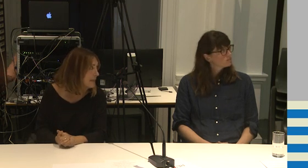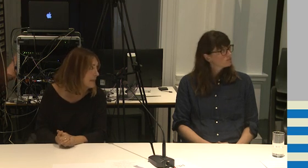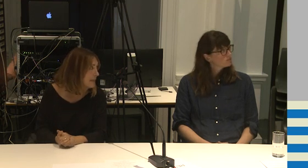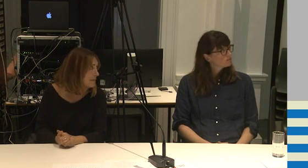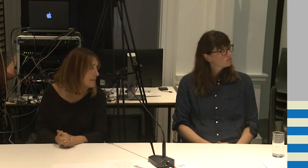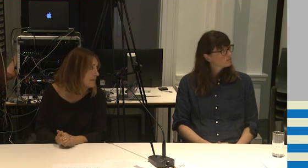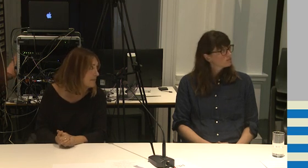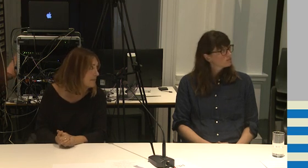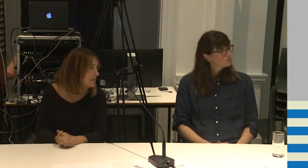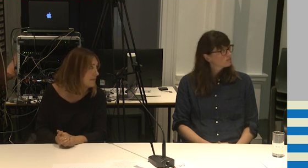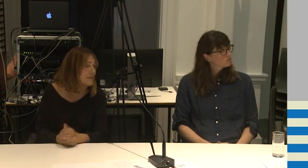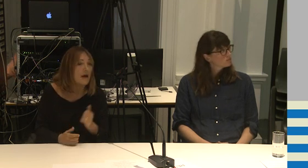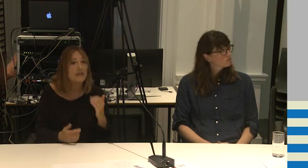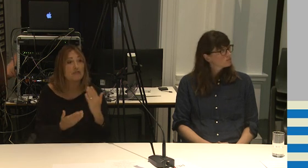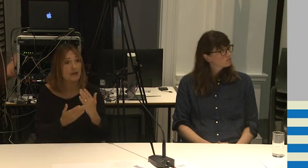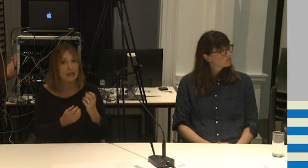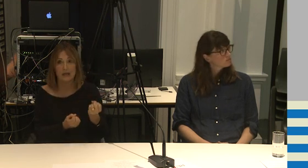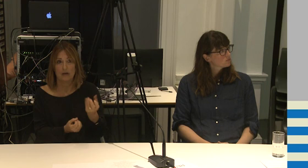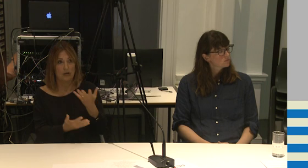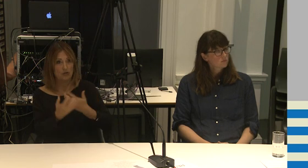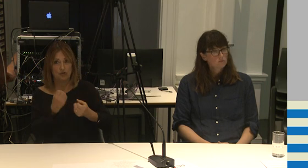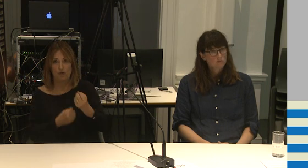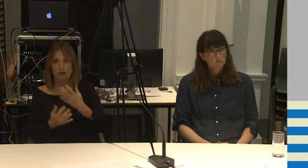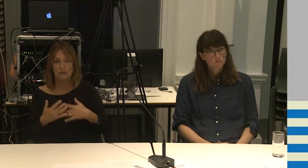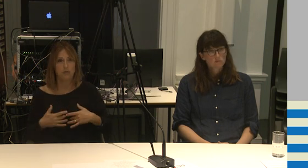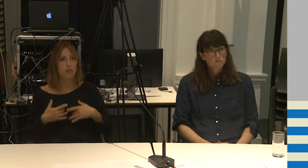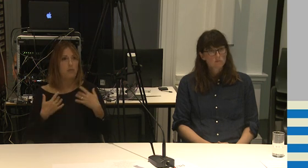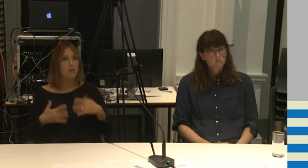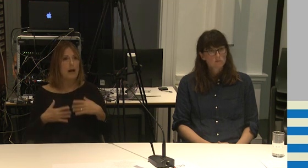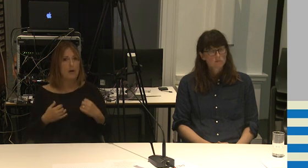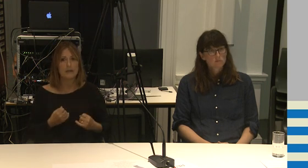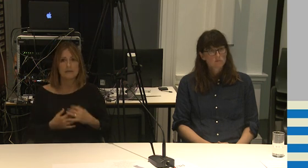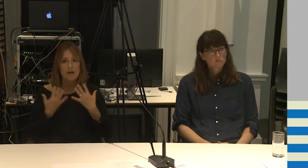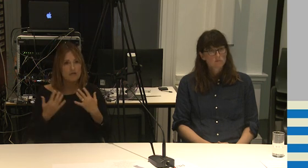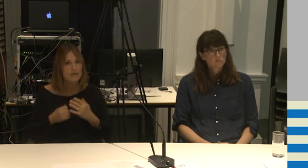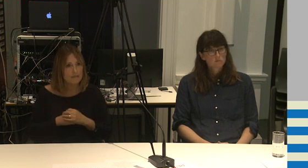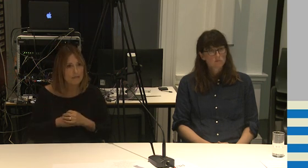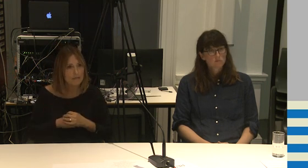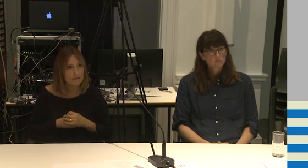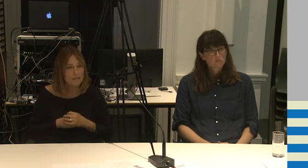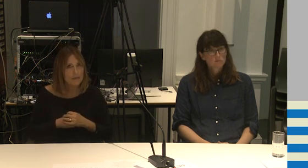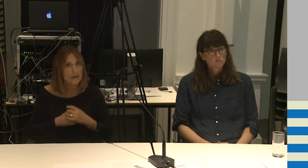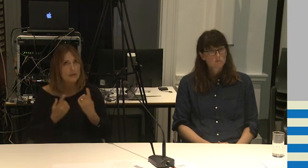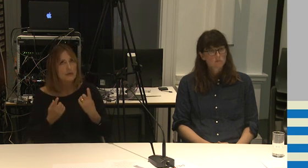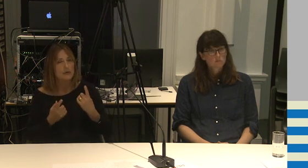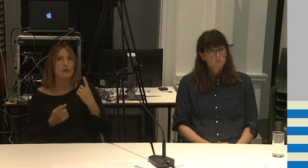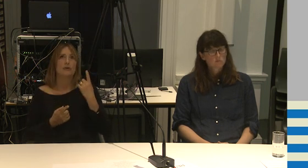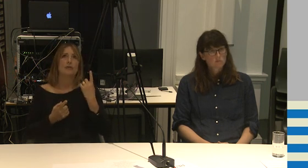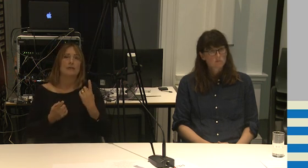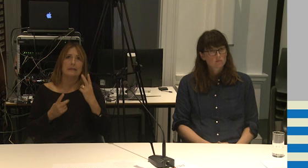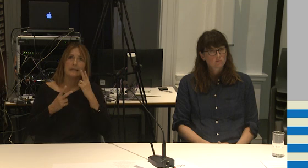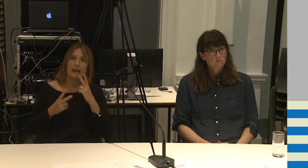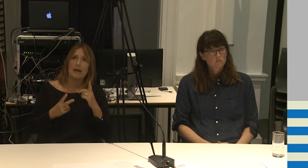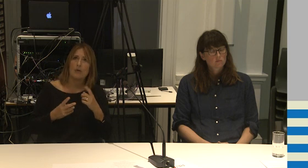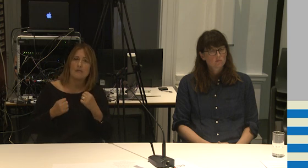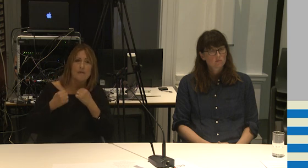Yeah, I think it's very inspiring to hear you guys speak about it and sort of put yourself in the position where you're actually fighting